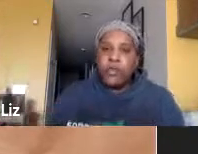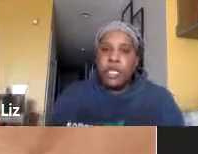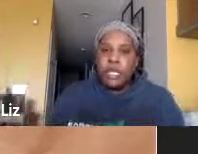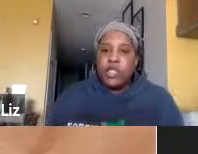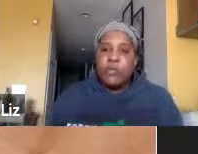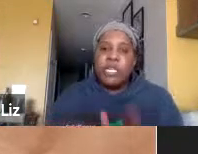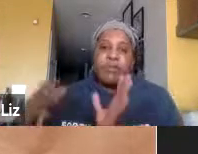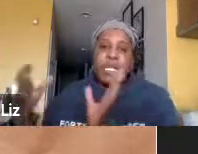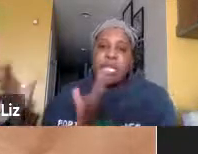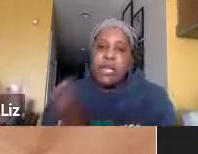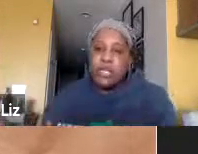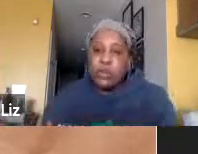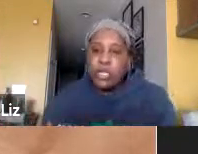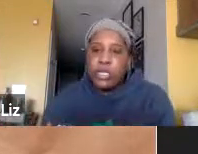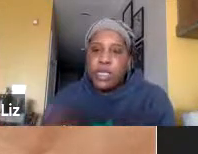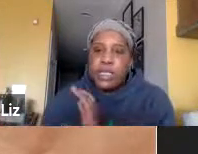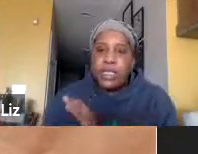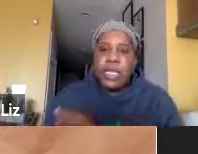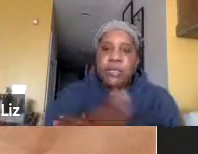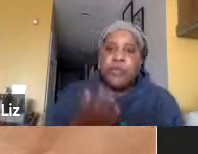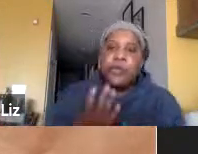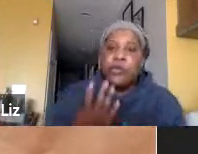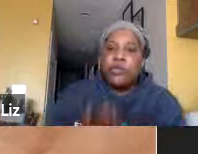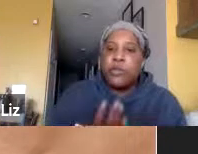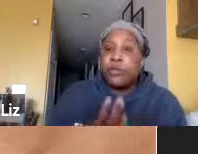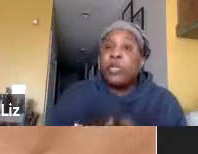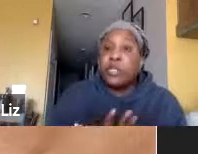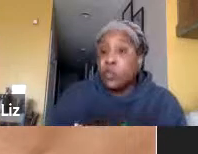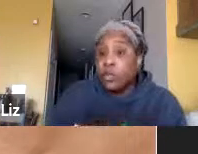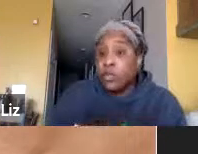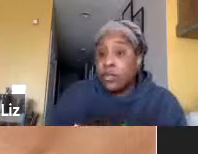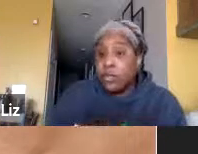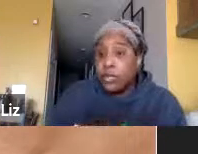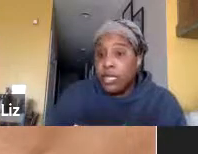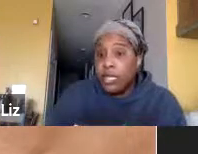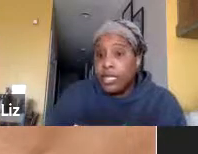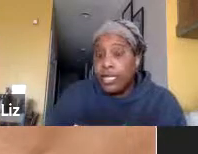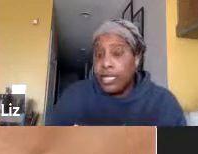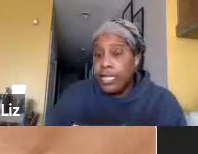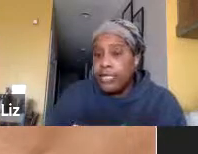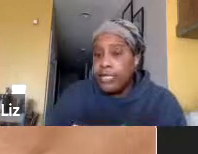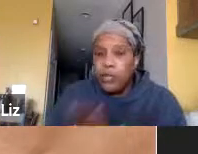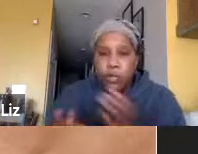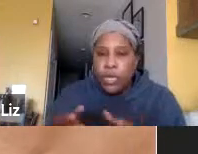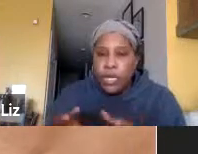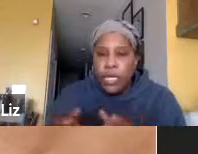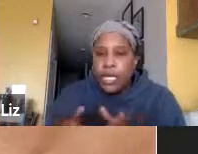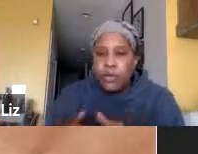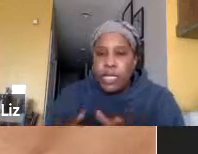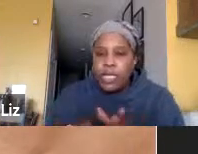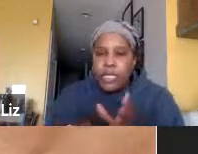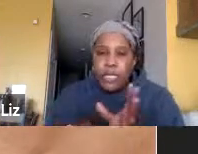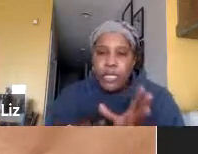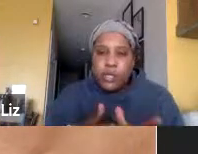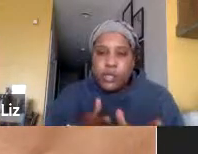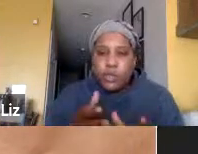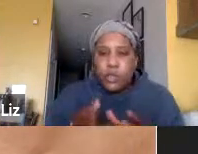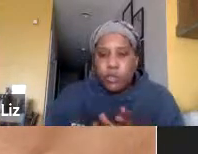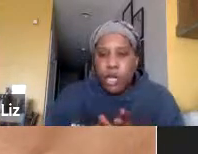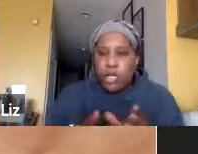of grocery dollars being spent elsewhere to sustain 4 of those big stores. So how